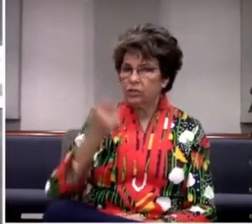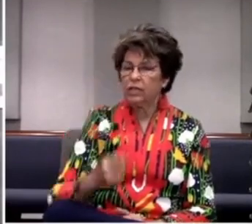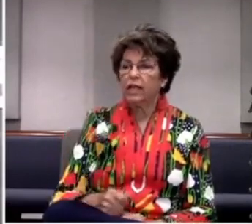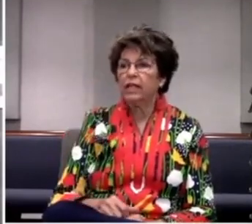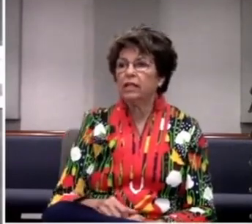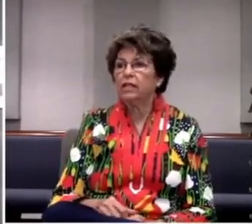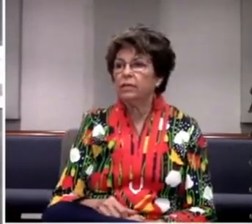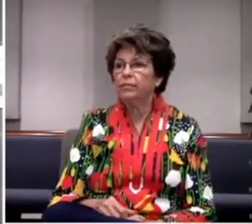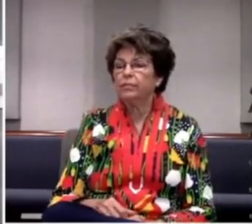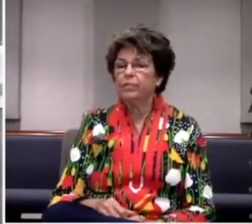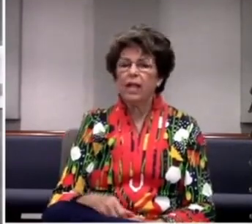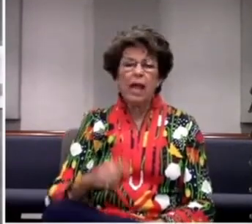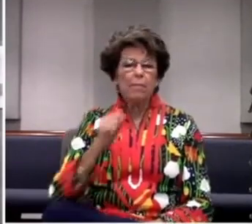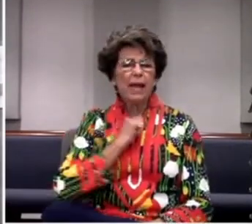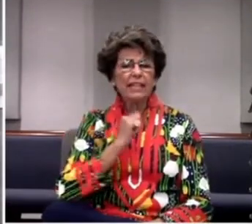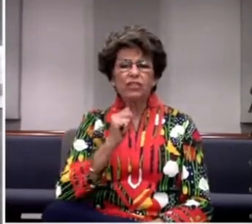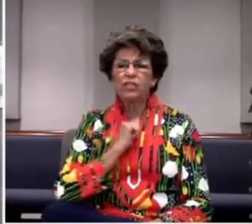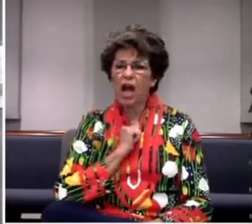Pastor,